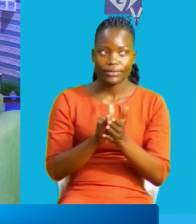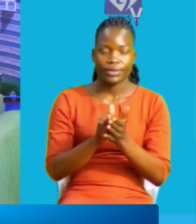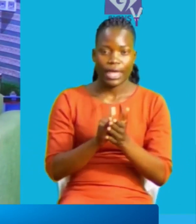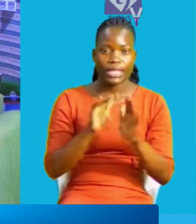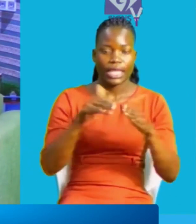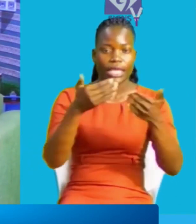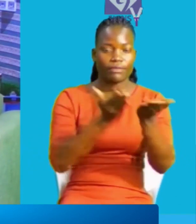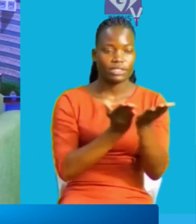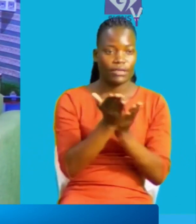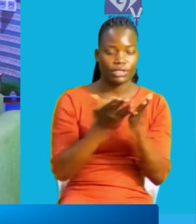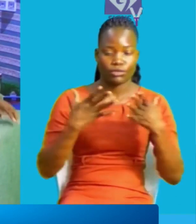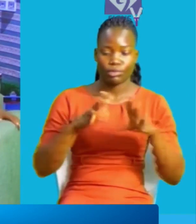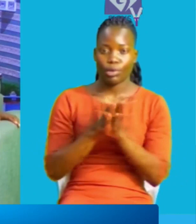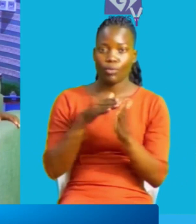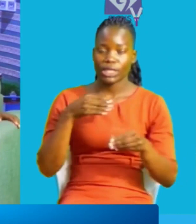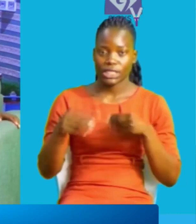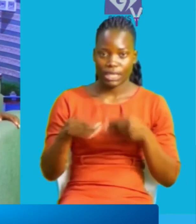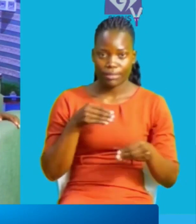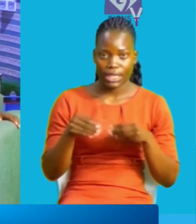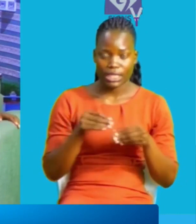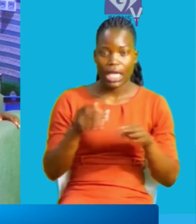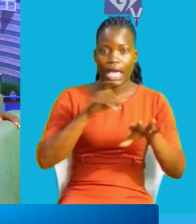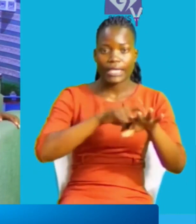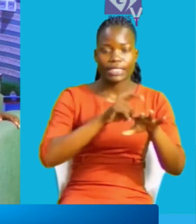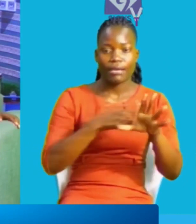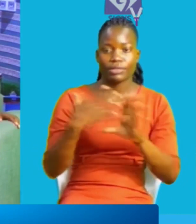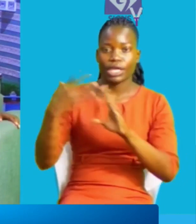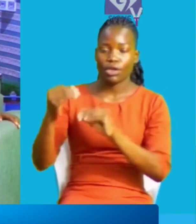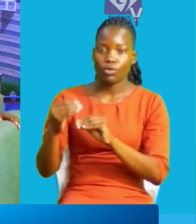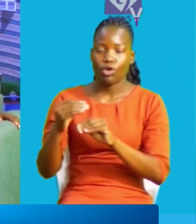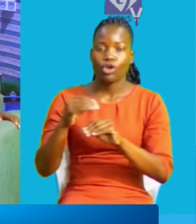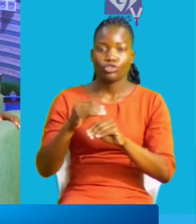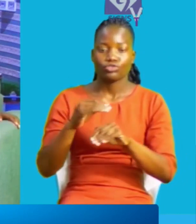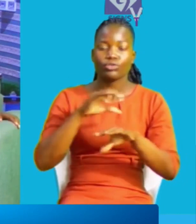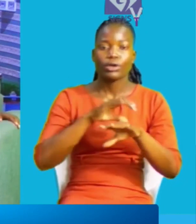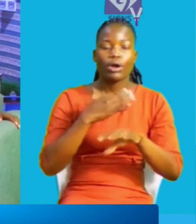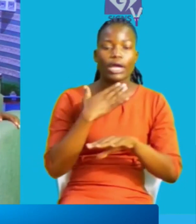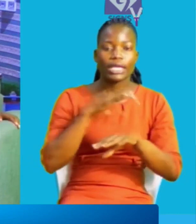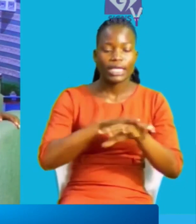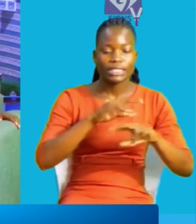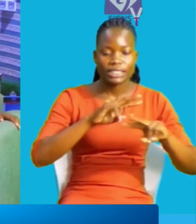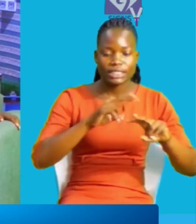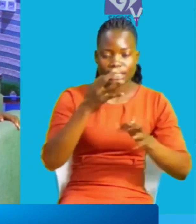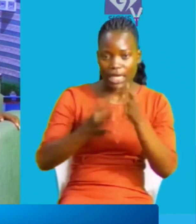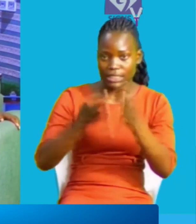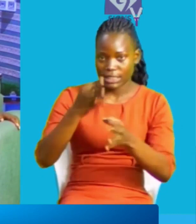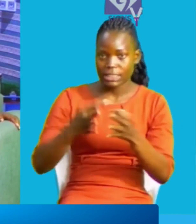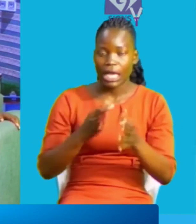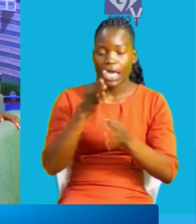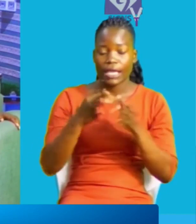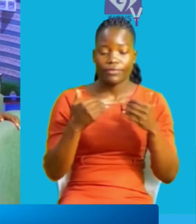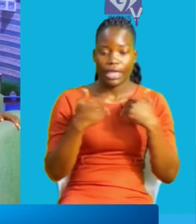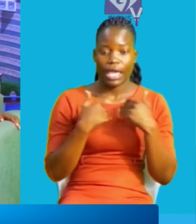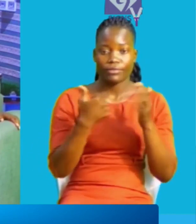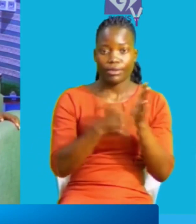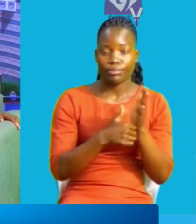give services to people with disabilities when they go to seek justice? Either they are aggrieved or they are